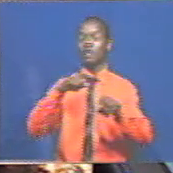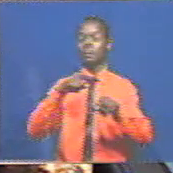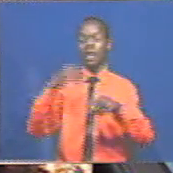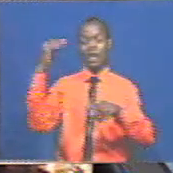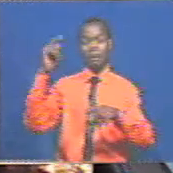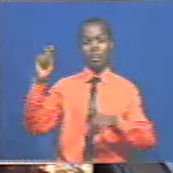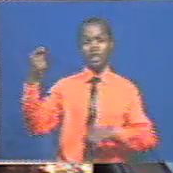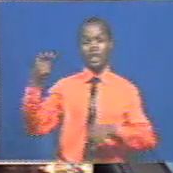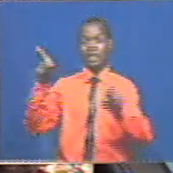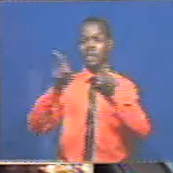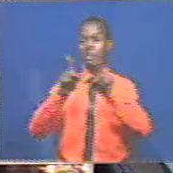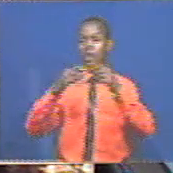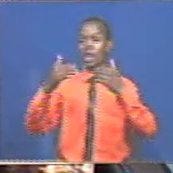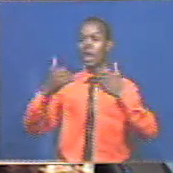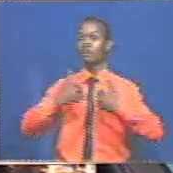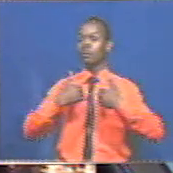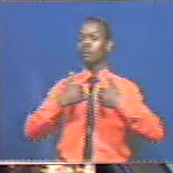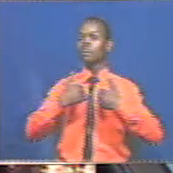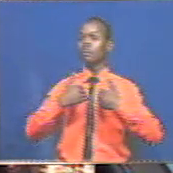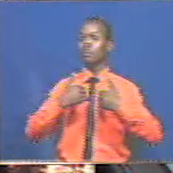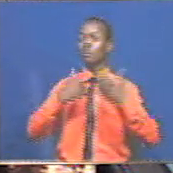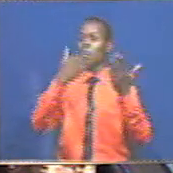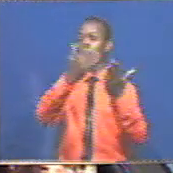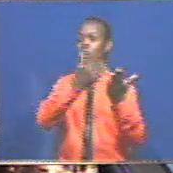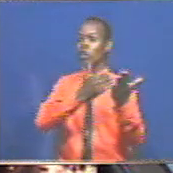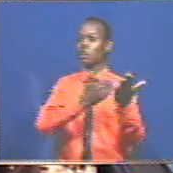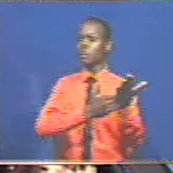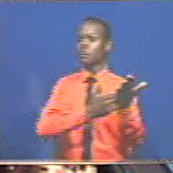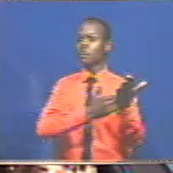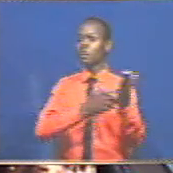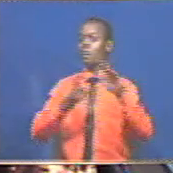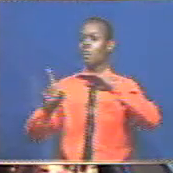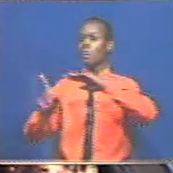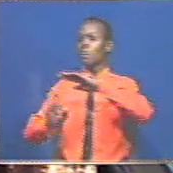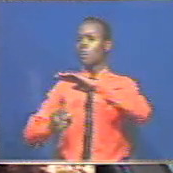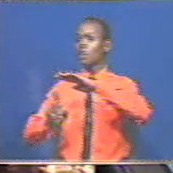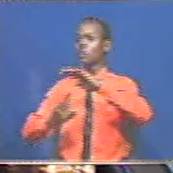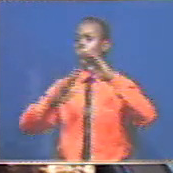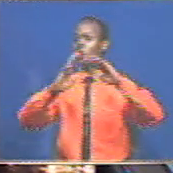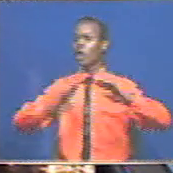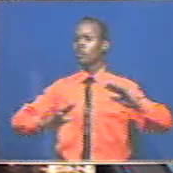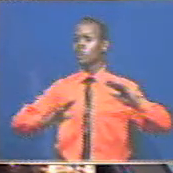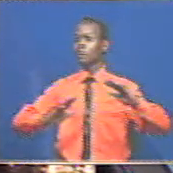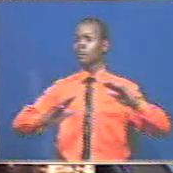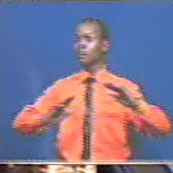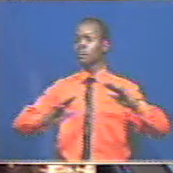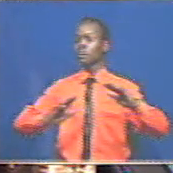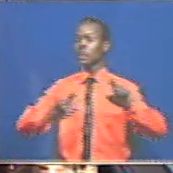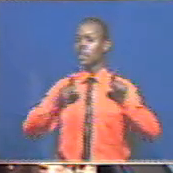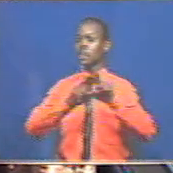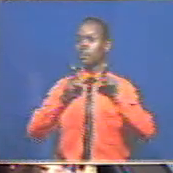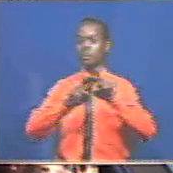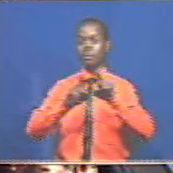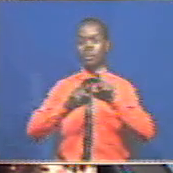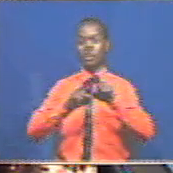at the same time we also have a program with the ministerial housing affordable housing